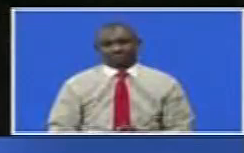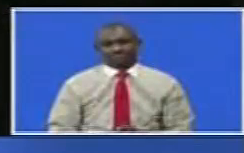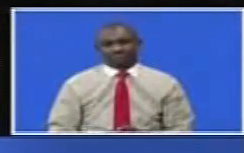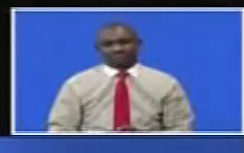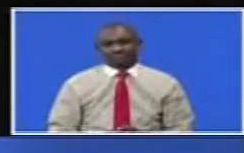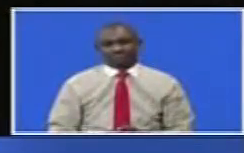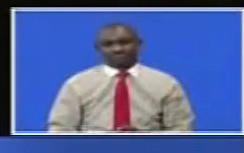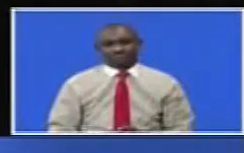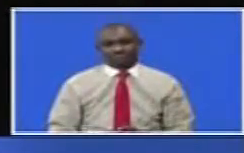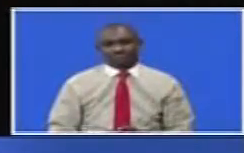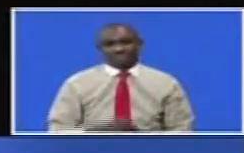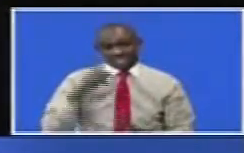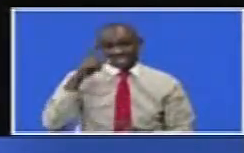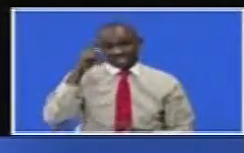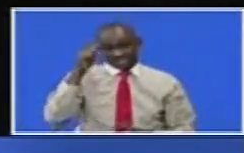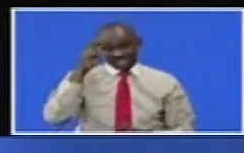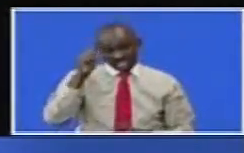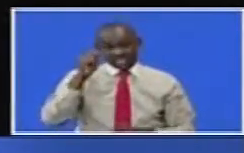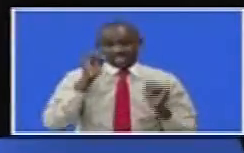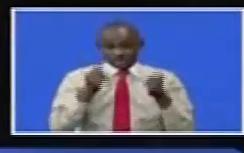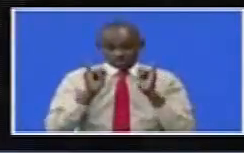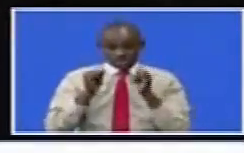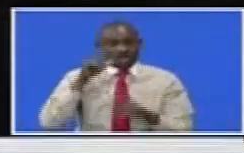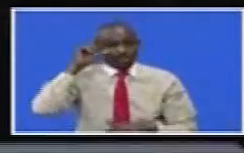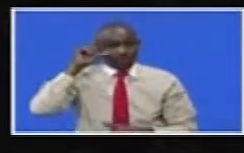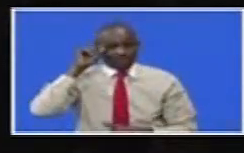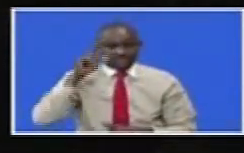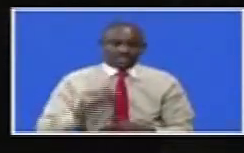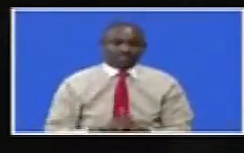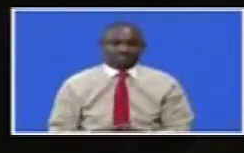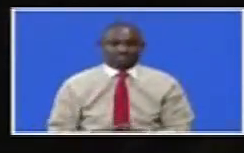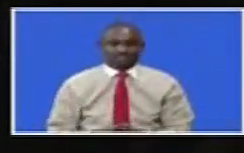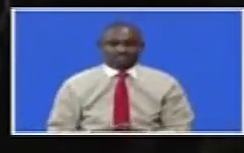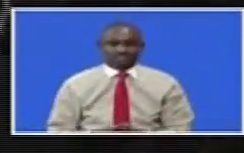John Juma, KTN News, Mombasa.